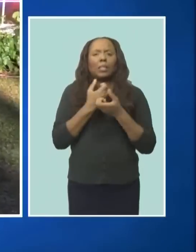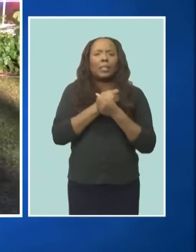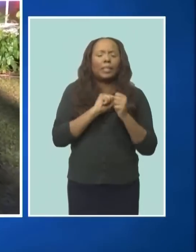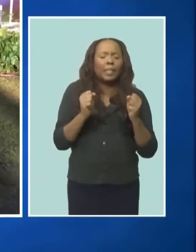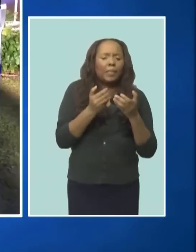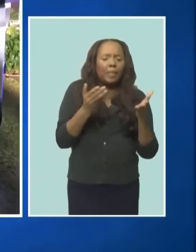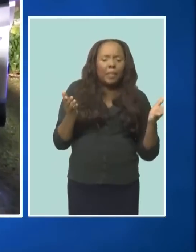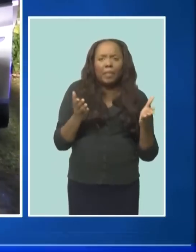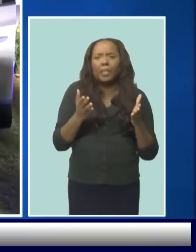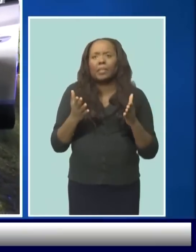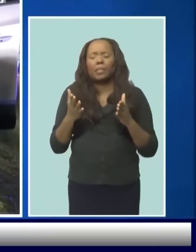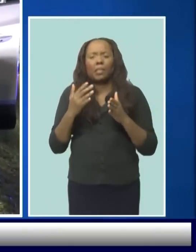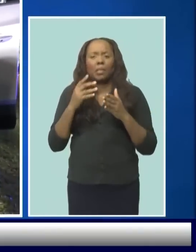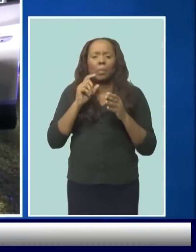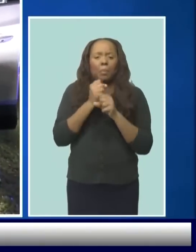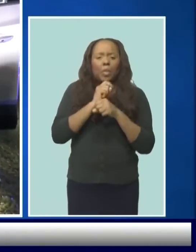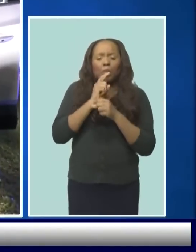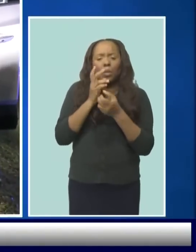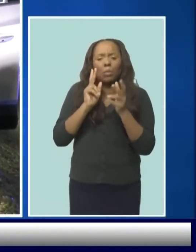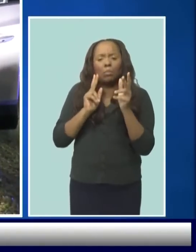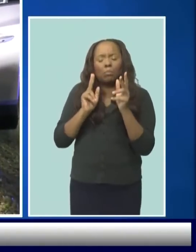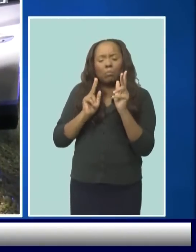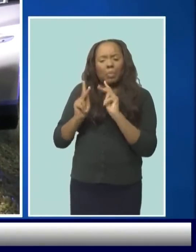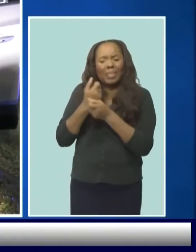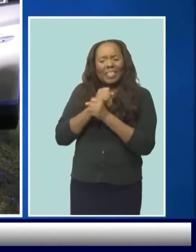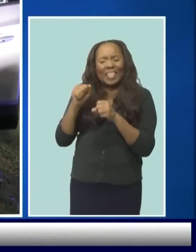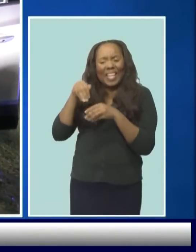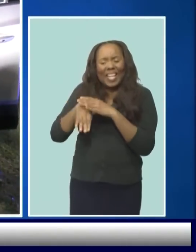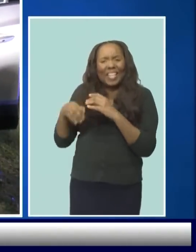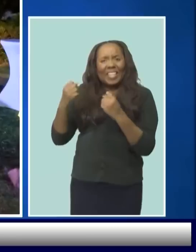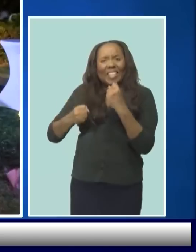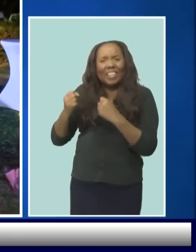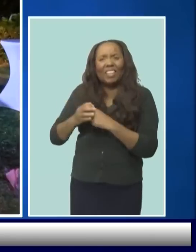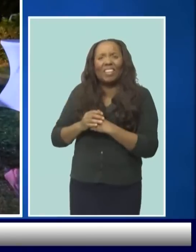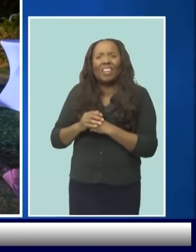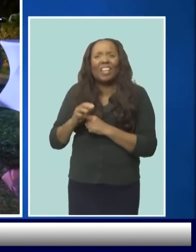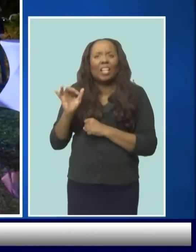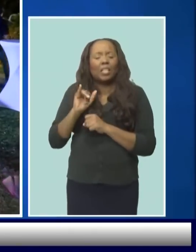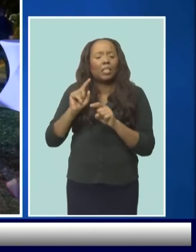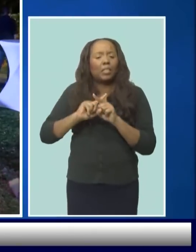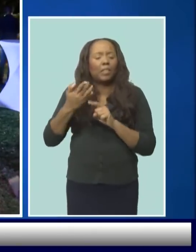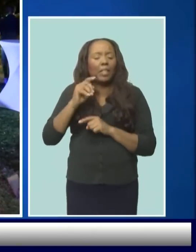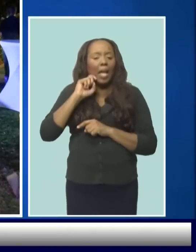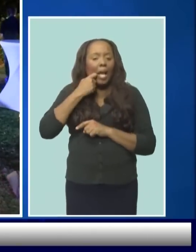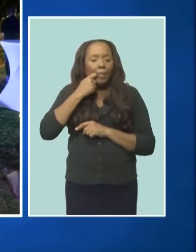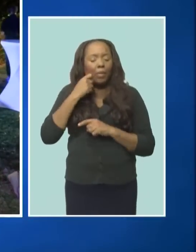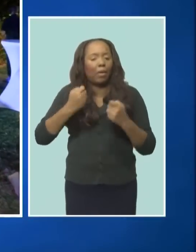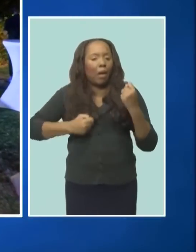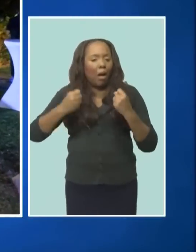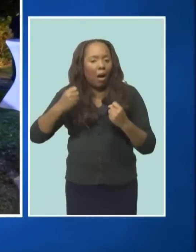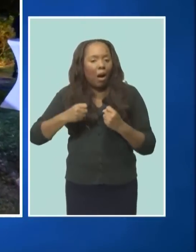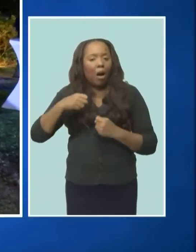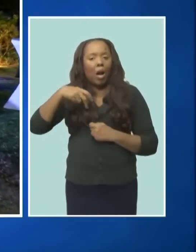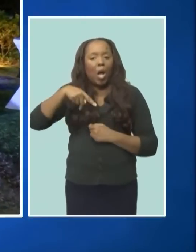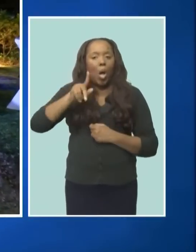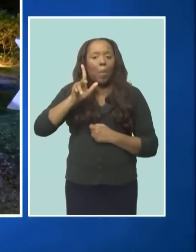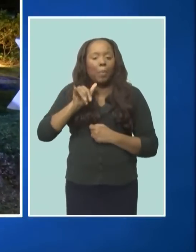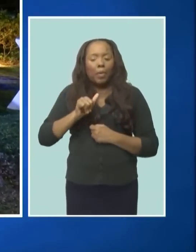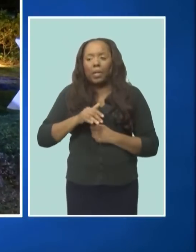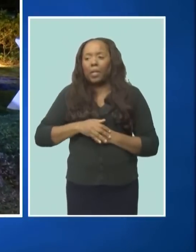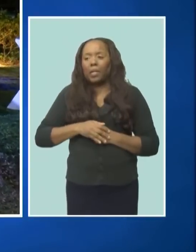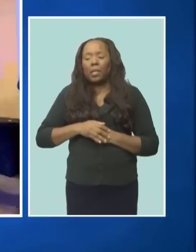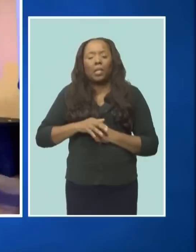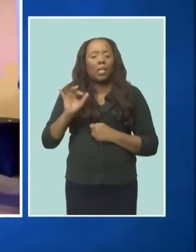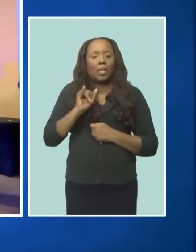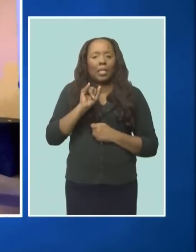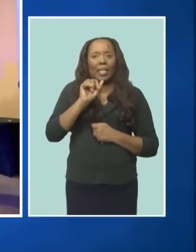security features, a lot of the plug-and-play features like the Android Auto and the Apple CarPlay, things that people once thought were only high-end, like lane keeping